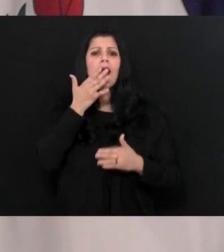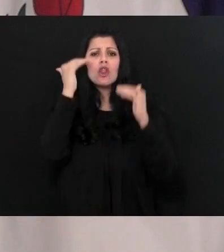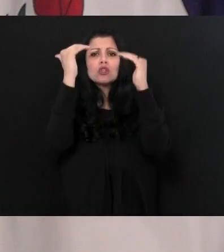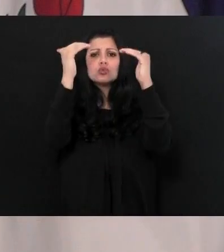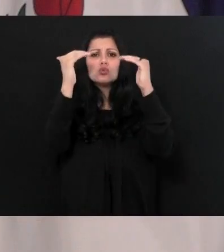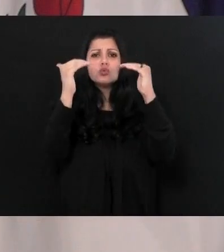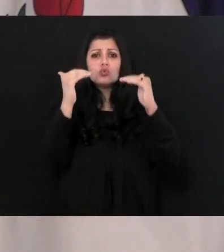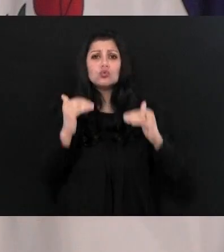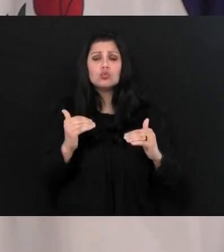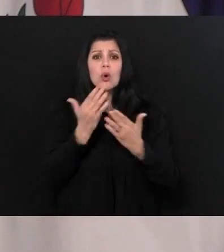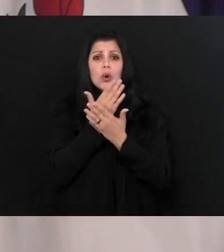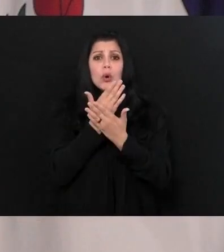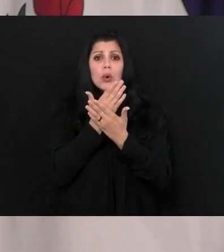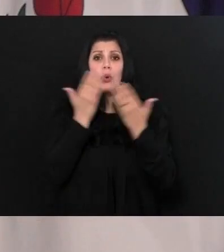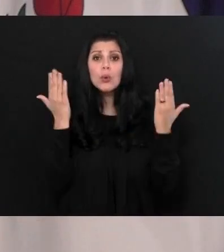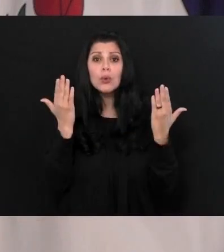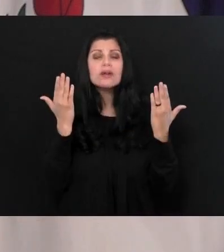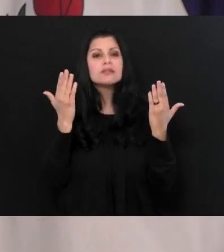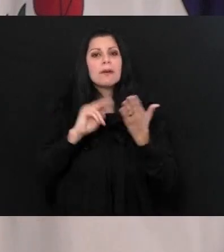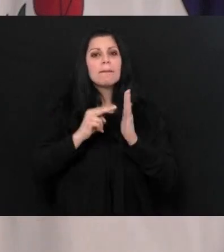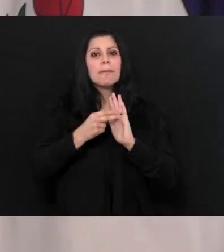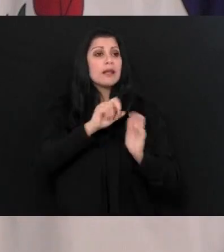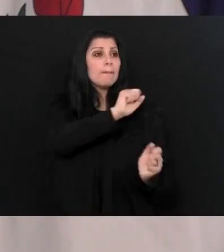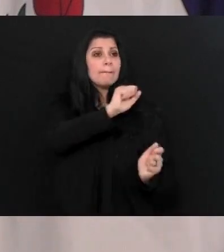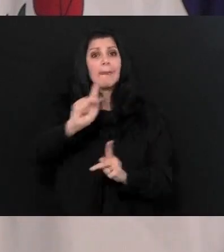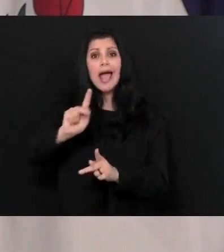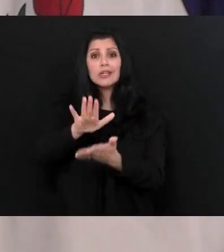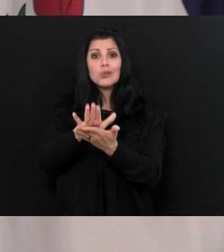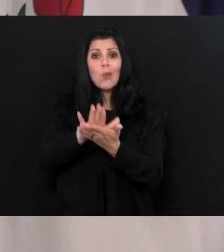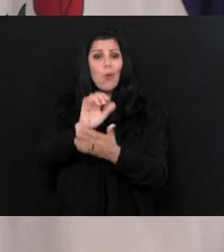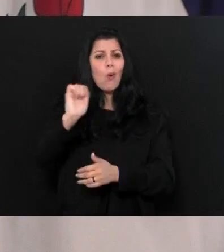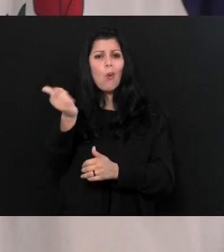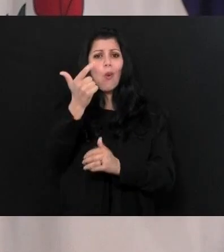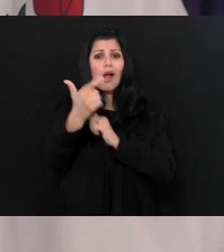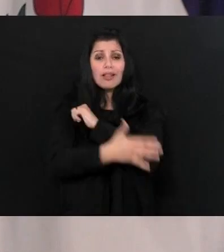be back in school everywhere. And we've got 3 counties that